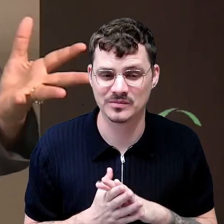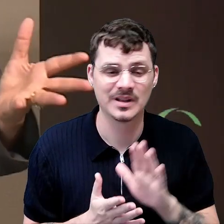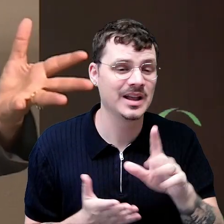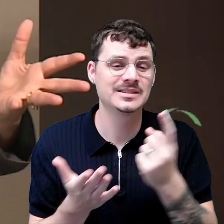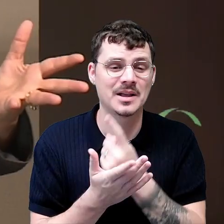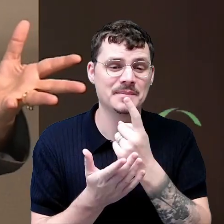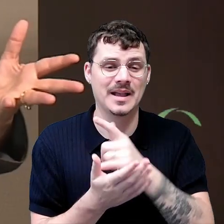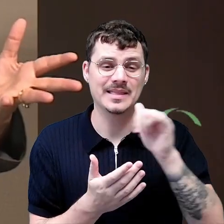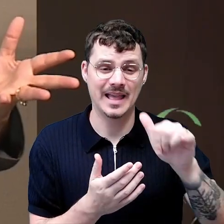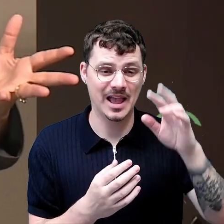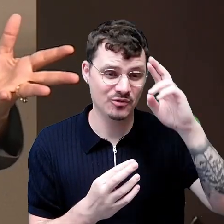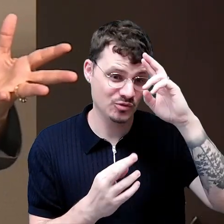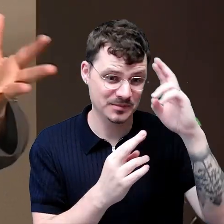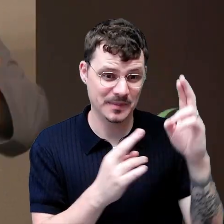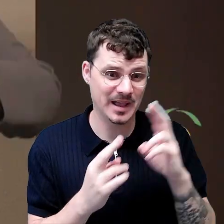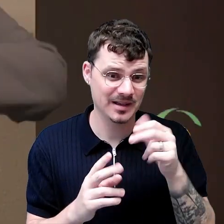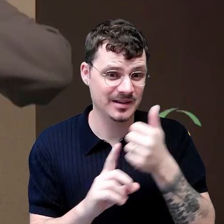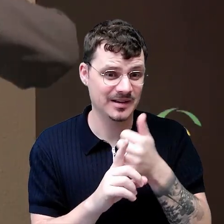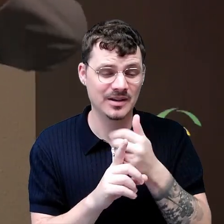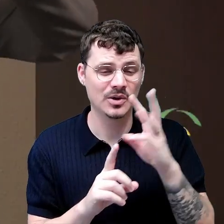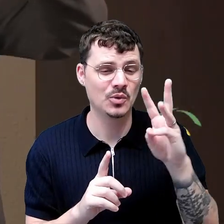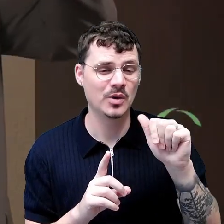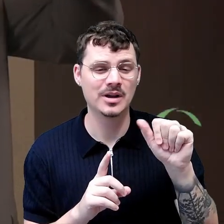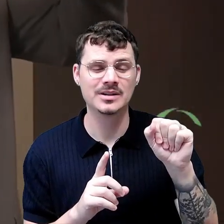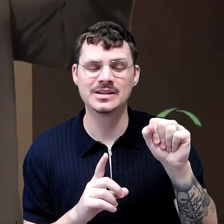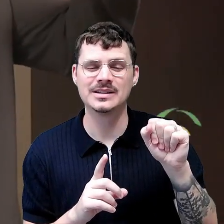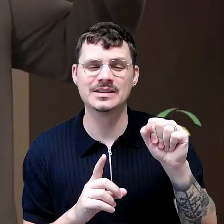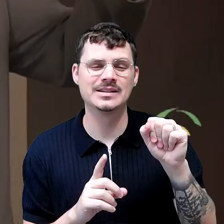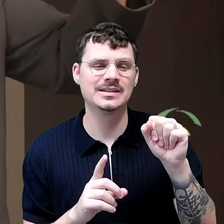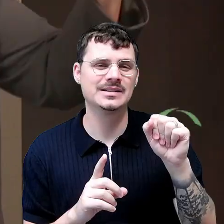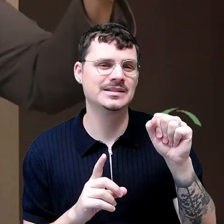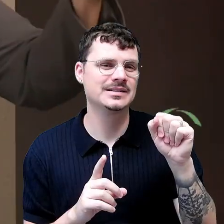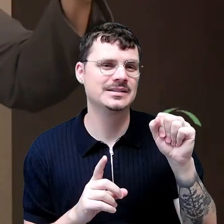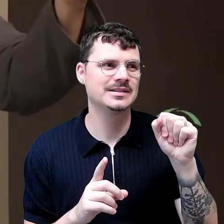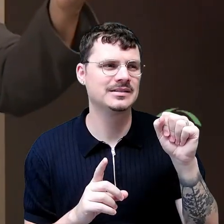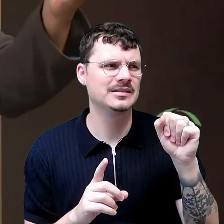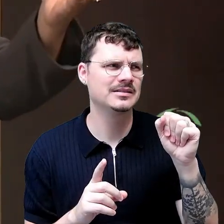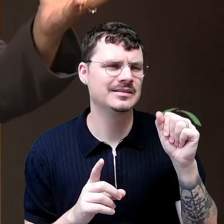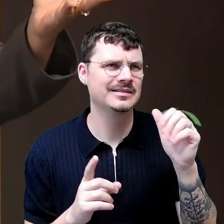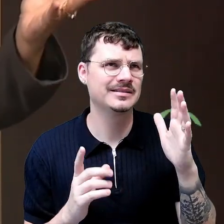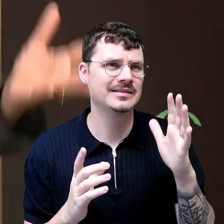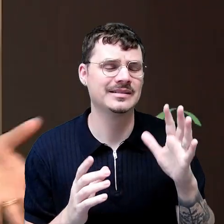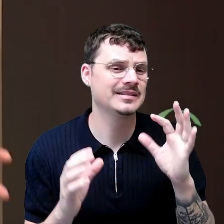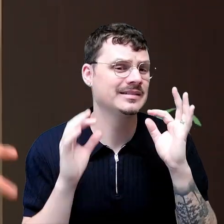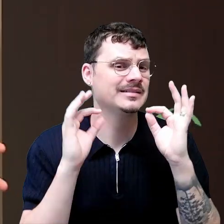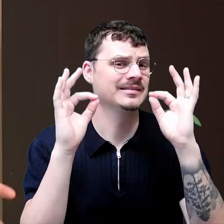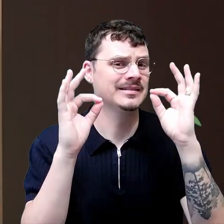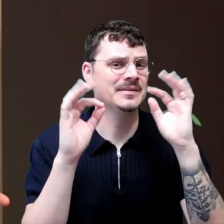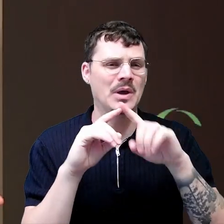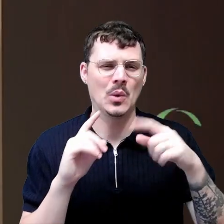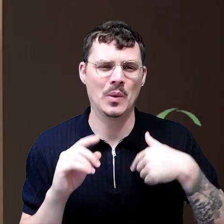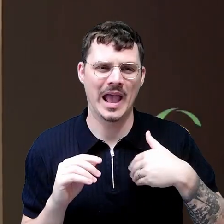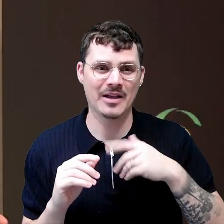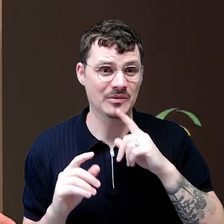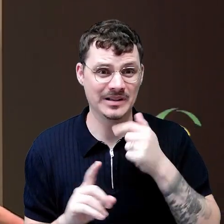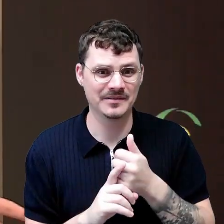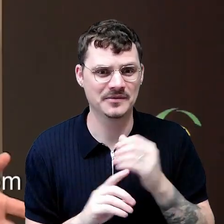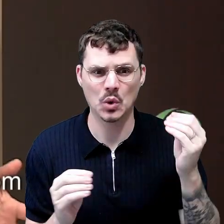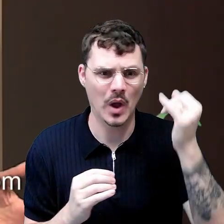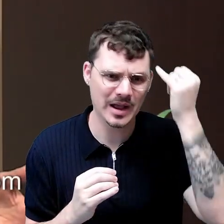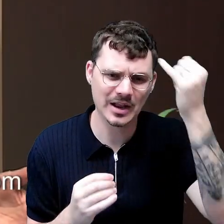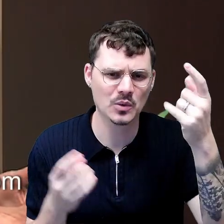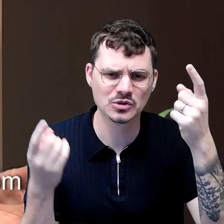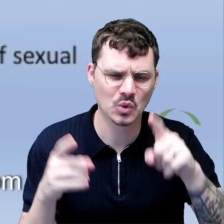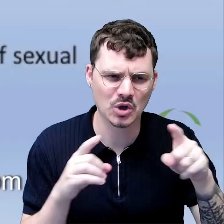Sometimes the respect was so fabulous that we had no idea what was going on.